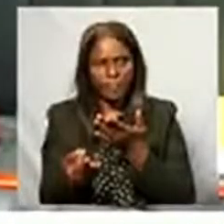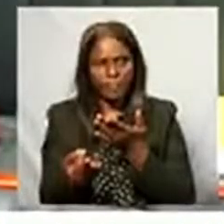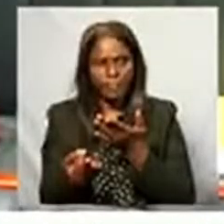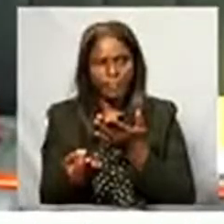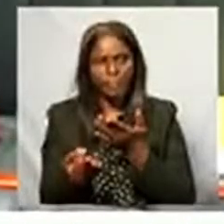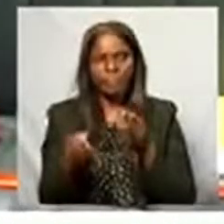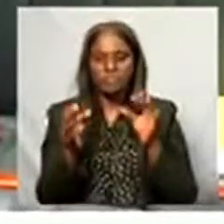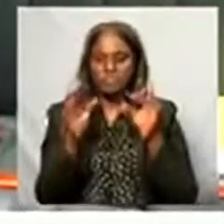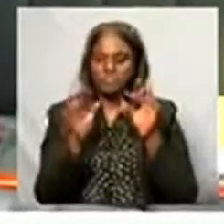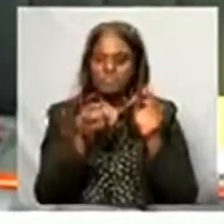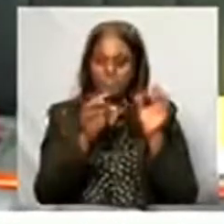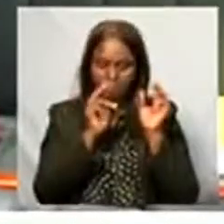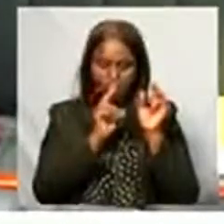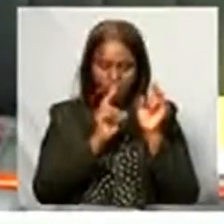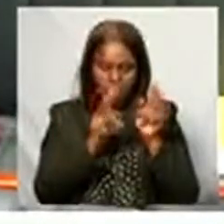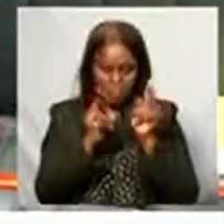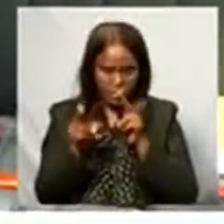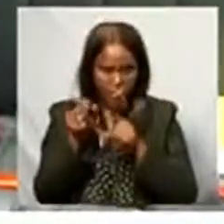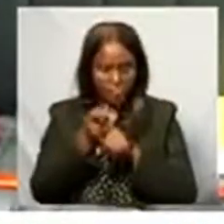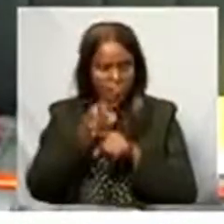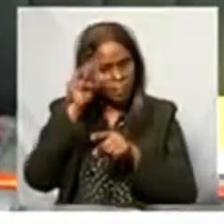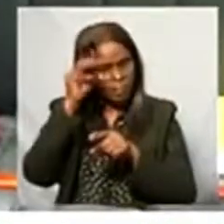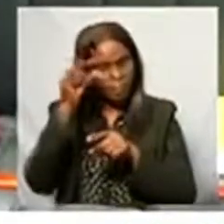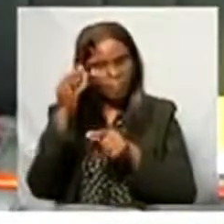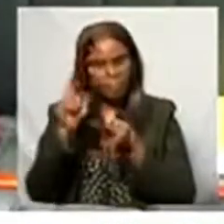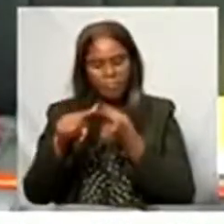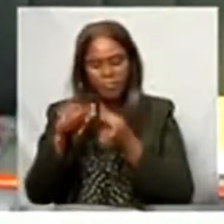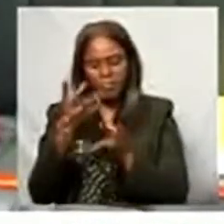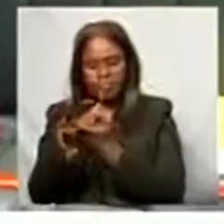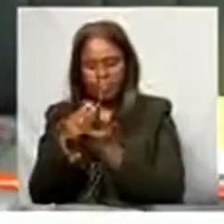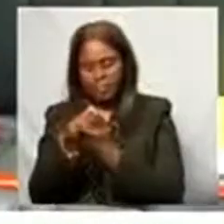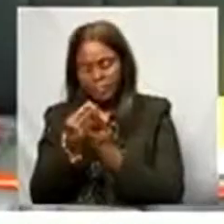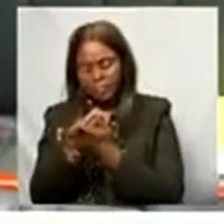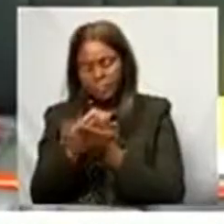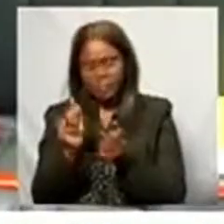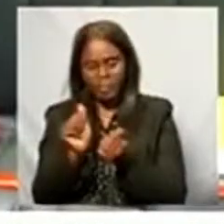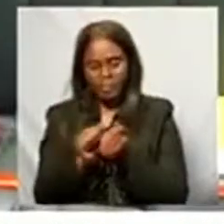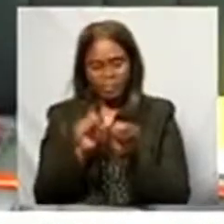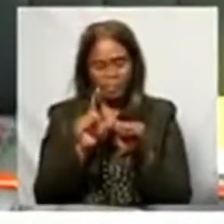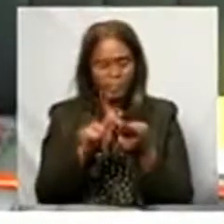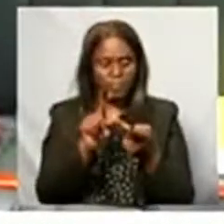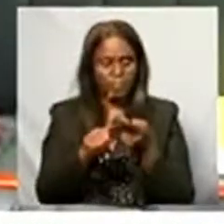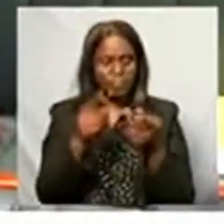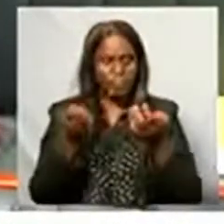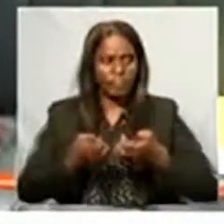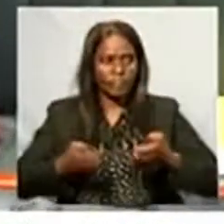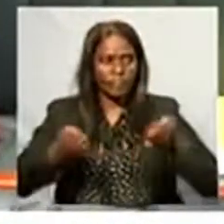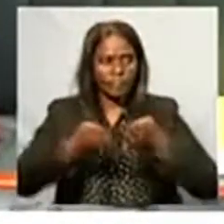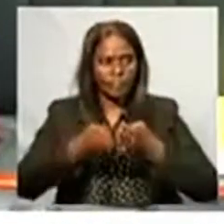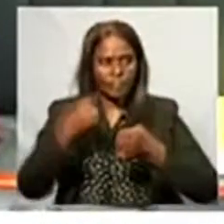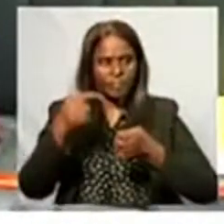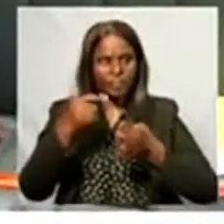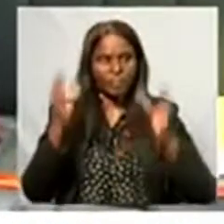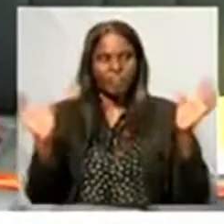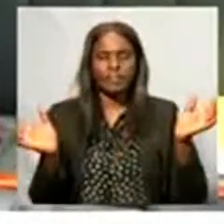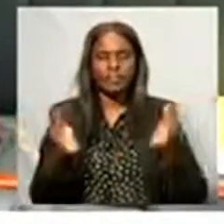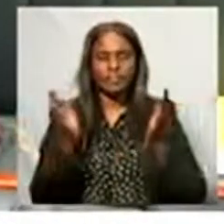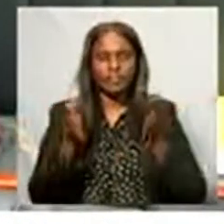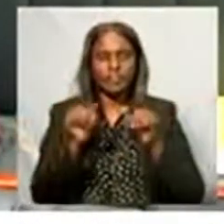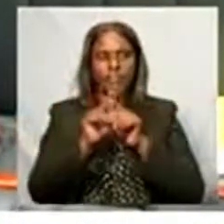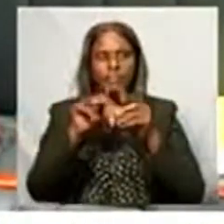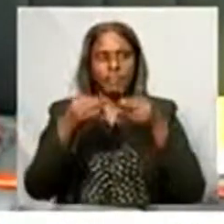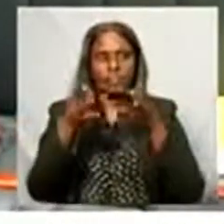decent response from the Ministries of Finance, Ministers of Finance and Environment are very encouraging and gives